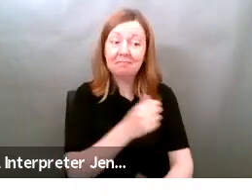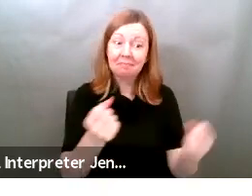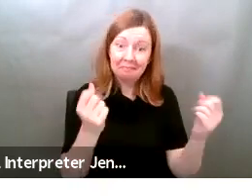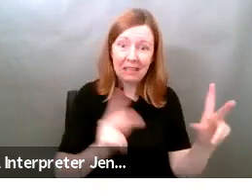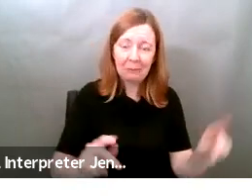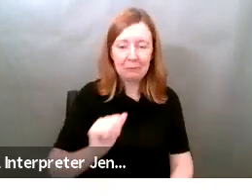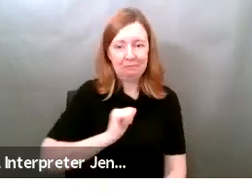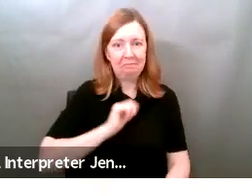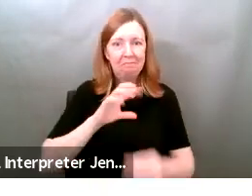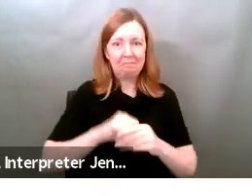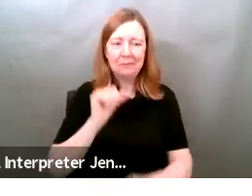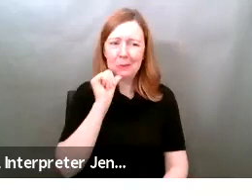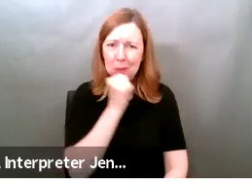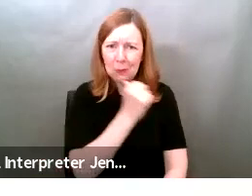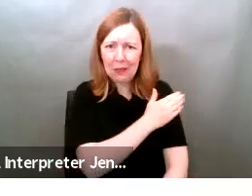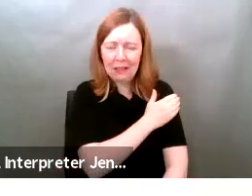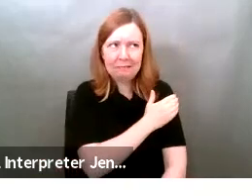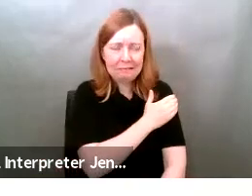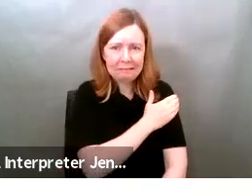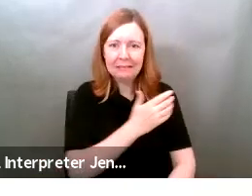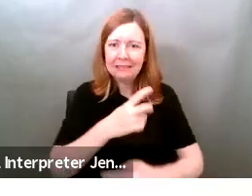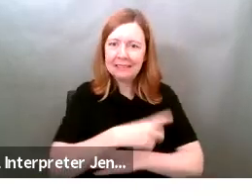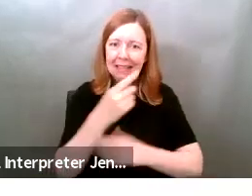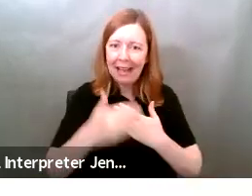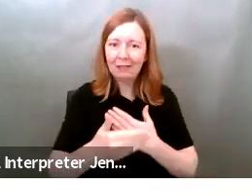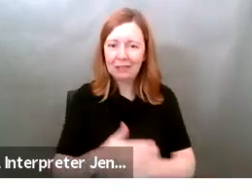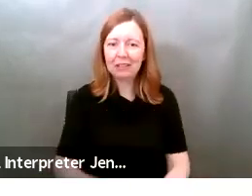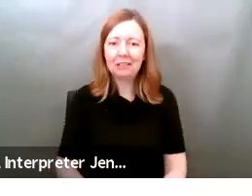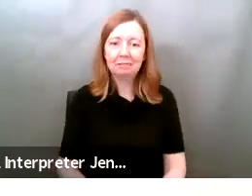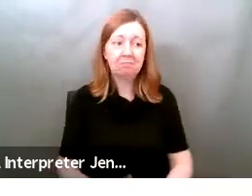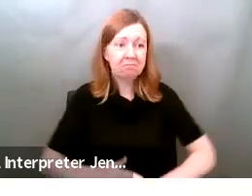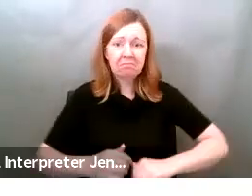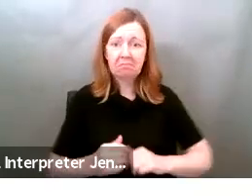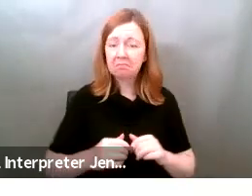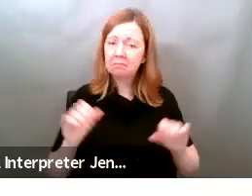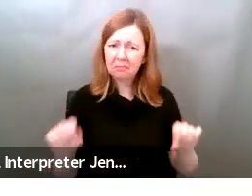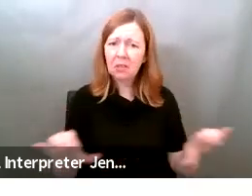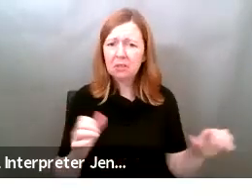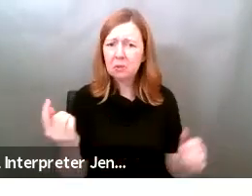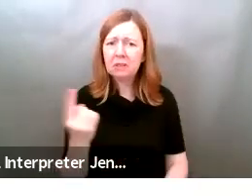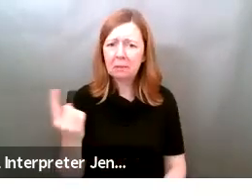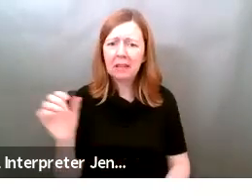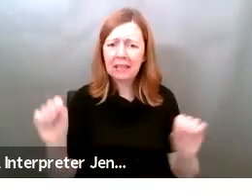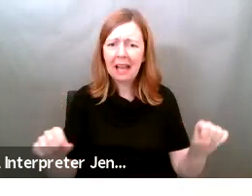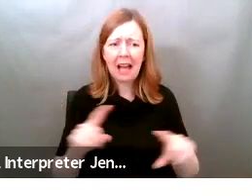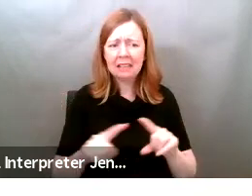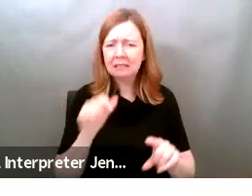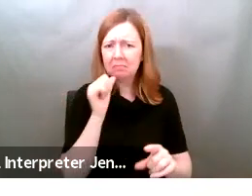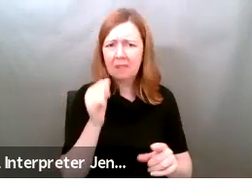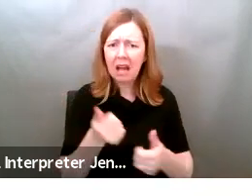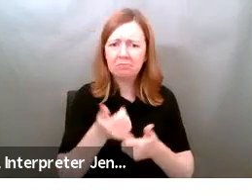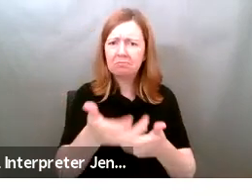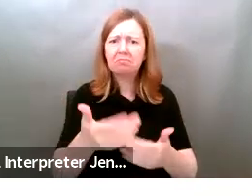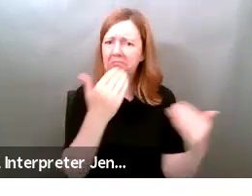included, had a sore arm for the day afterwards. It didn't keep me from doing anything, and this rarely causes people any sort